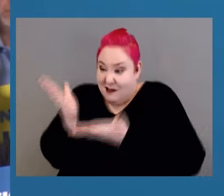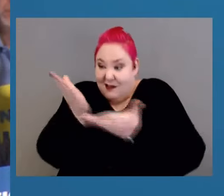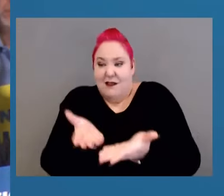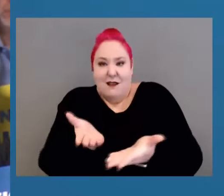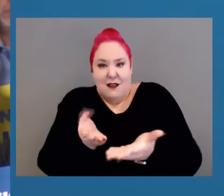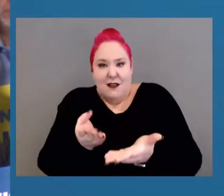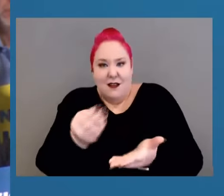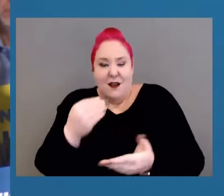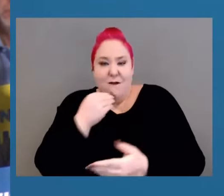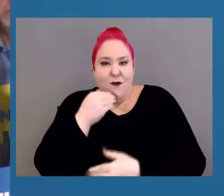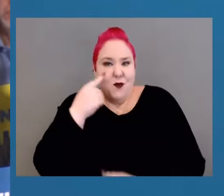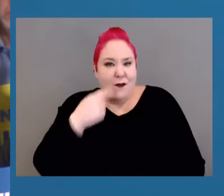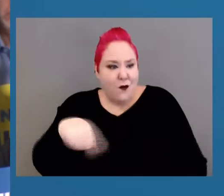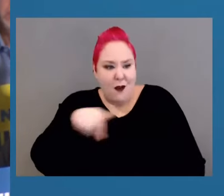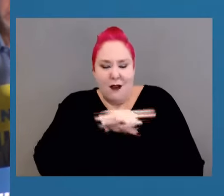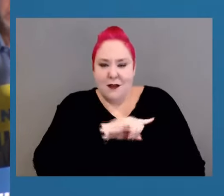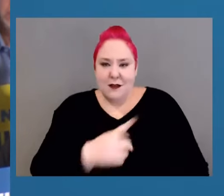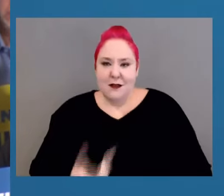table?